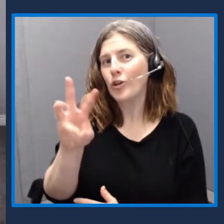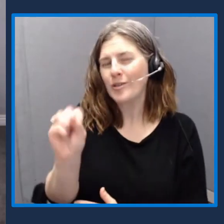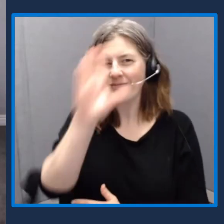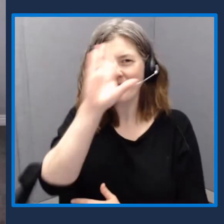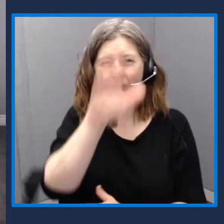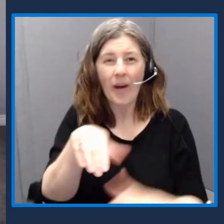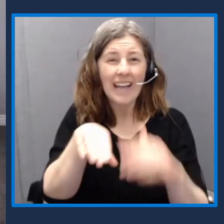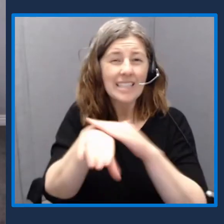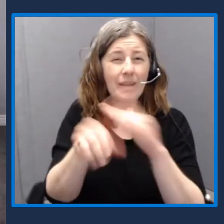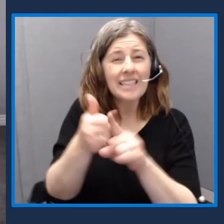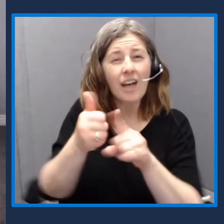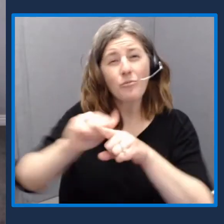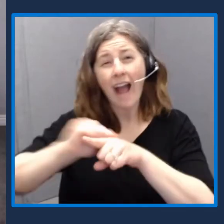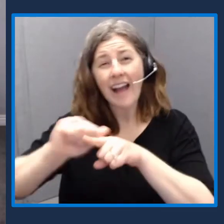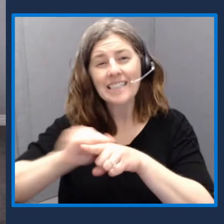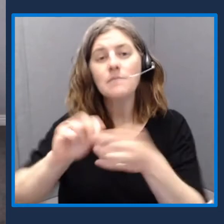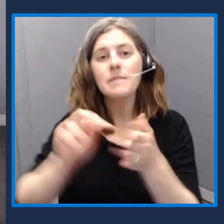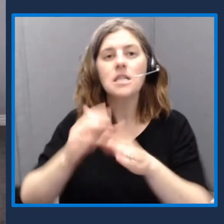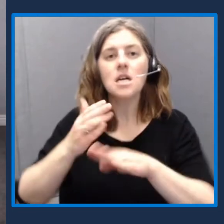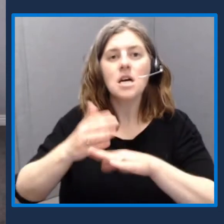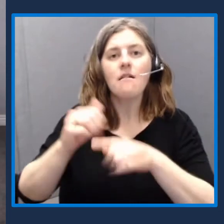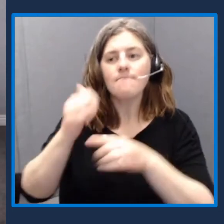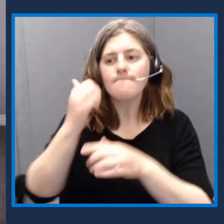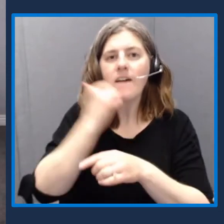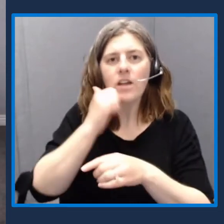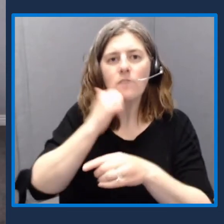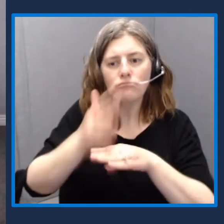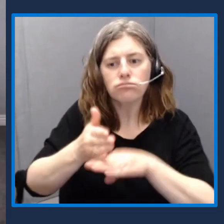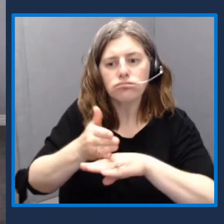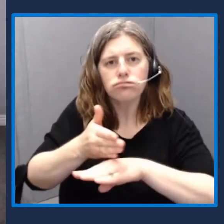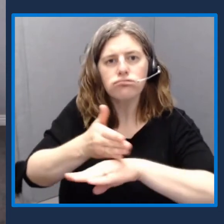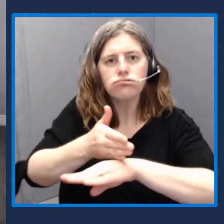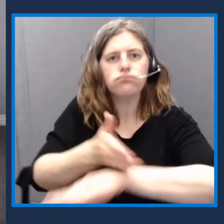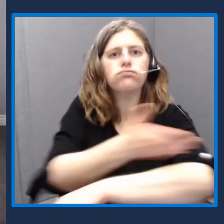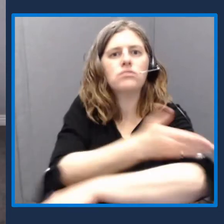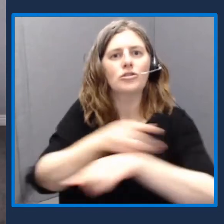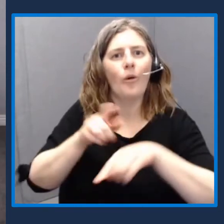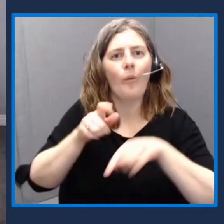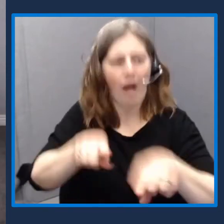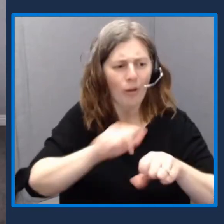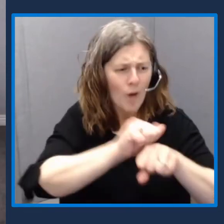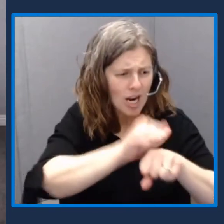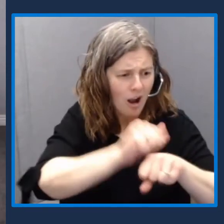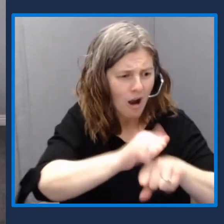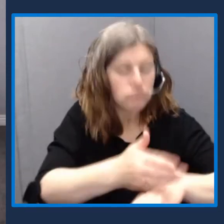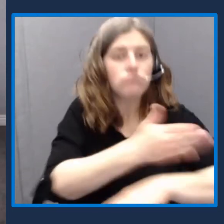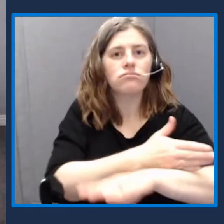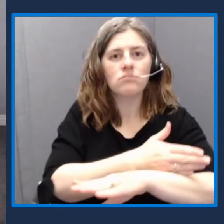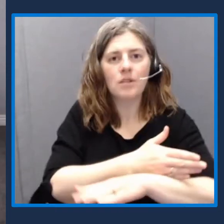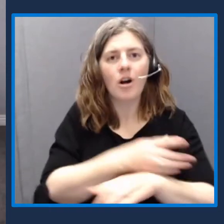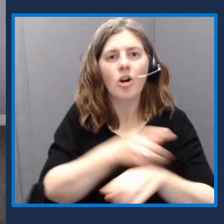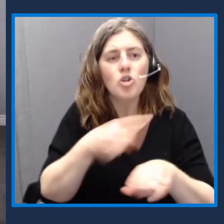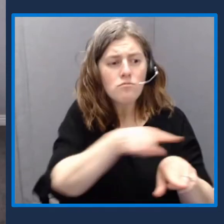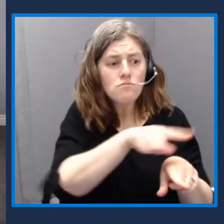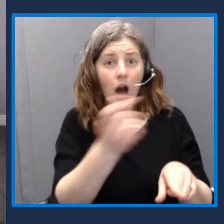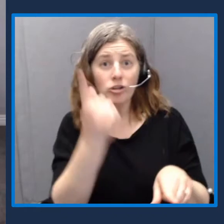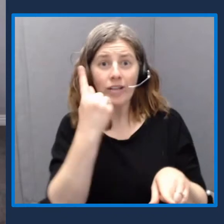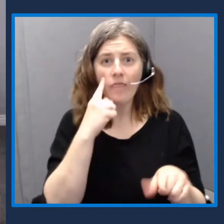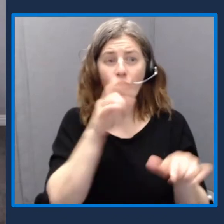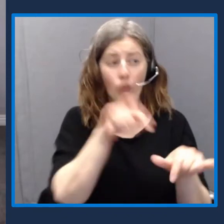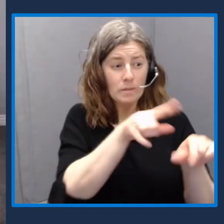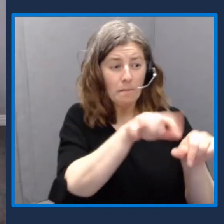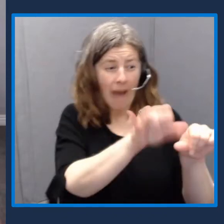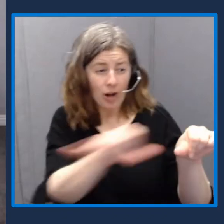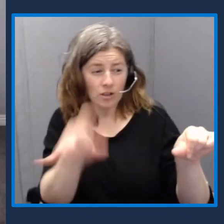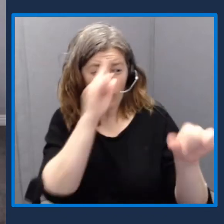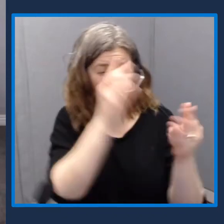is a practice, you get better at it over time. And that once you understand those patterns for solutions, you'll